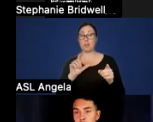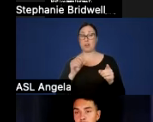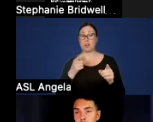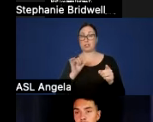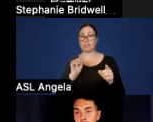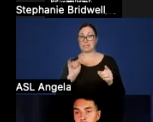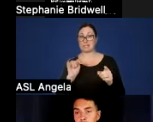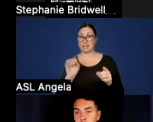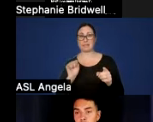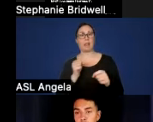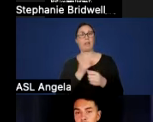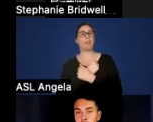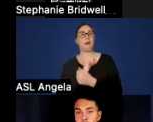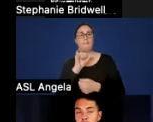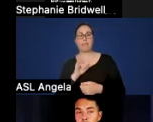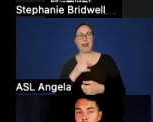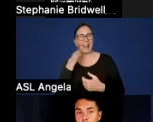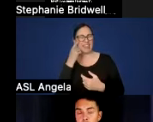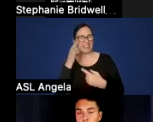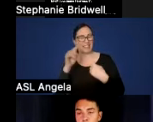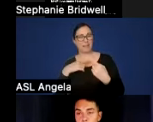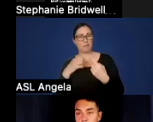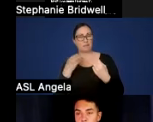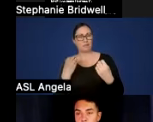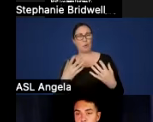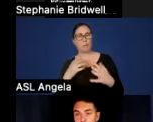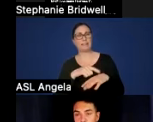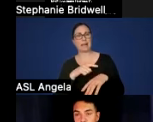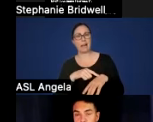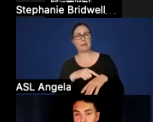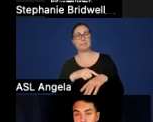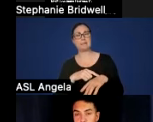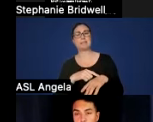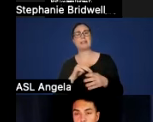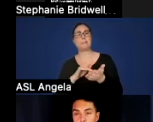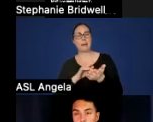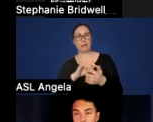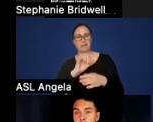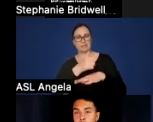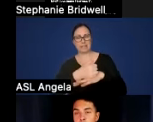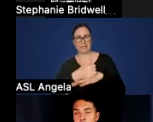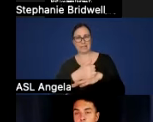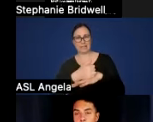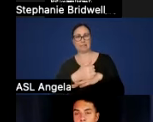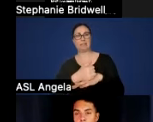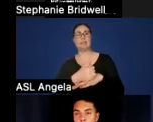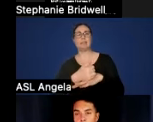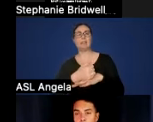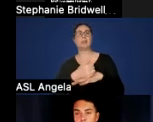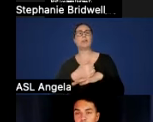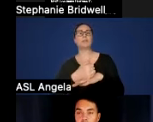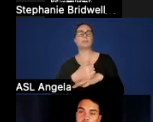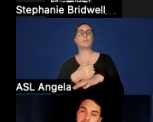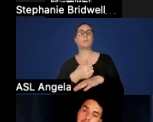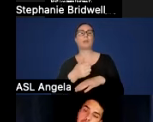I I just think about so many times in a medical setting where it's gone